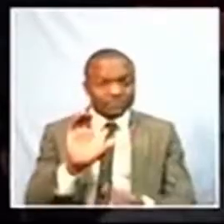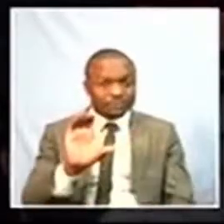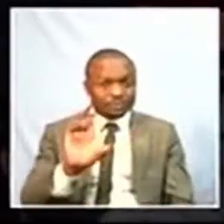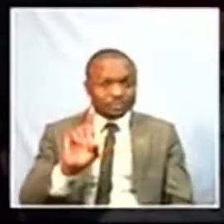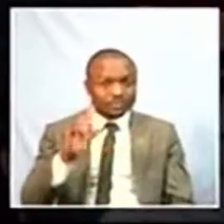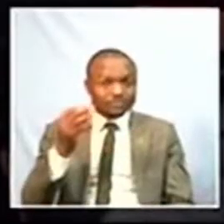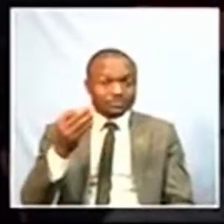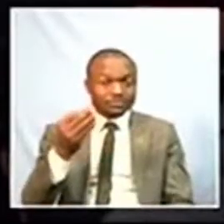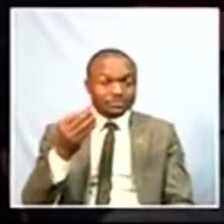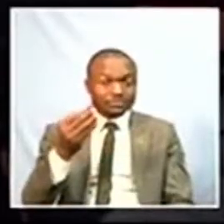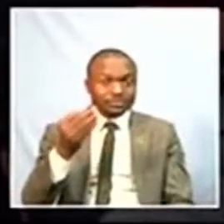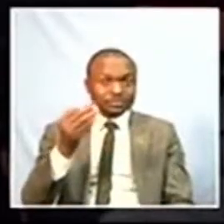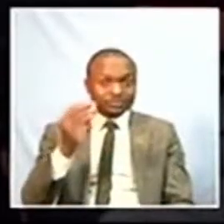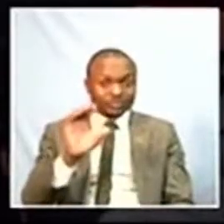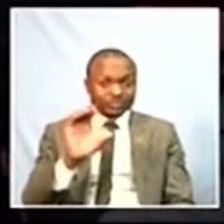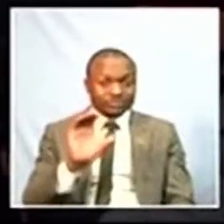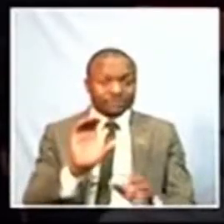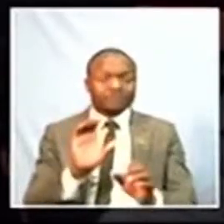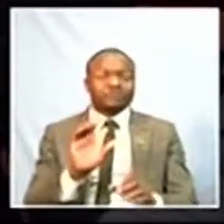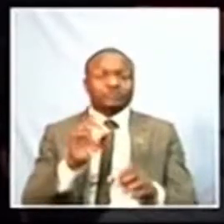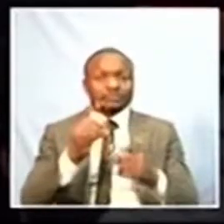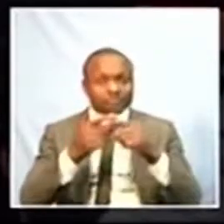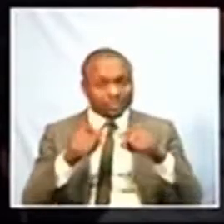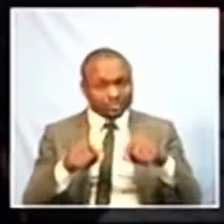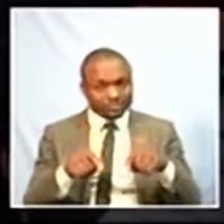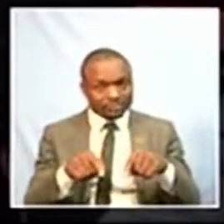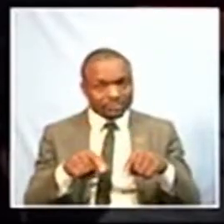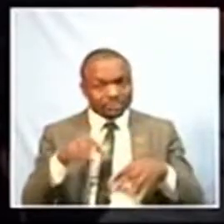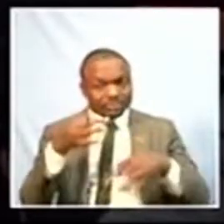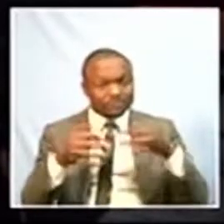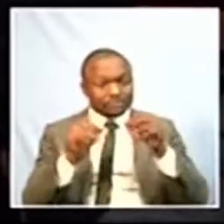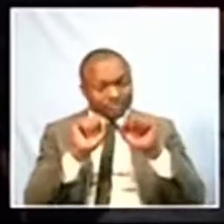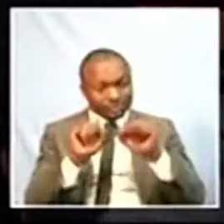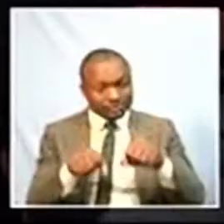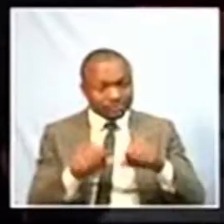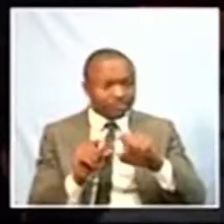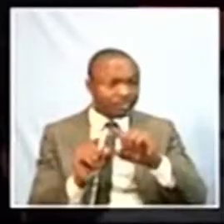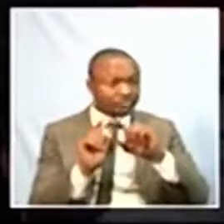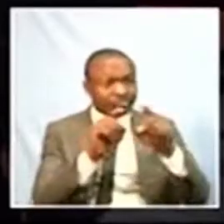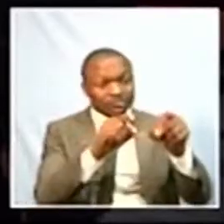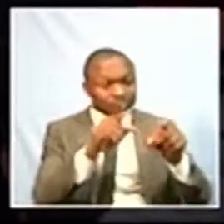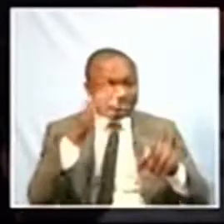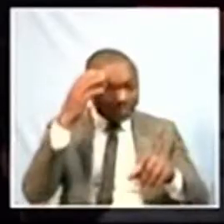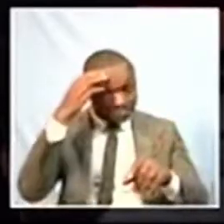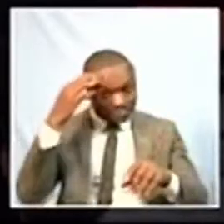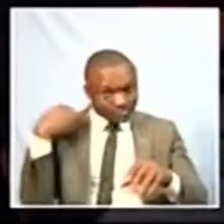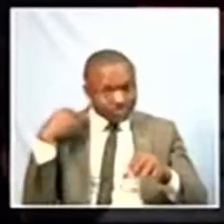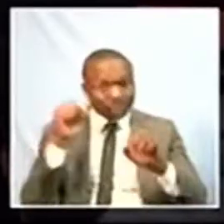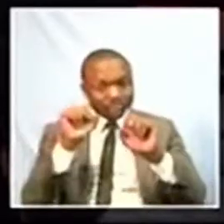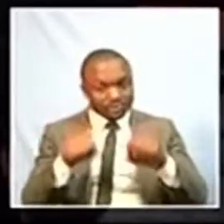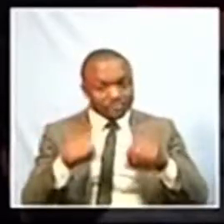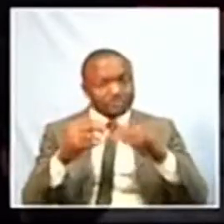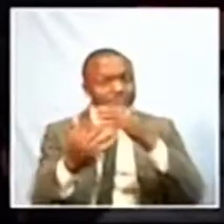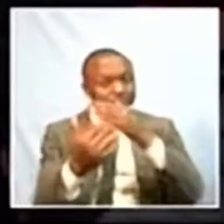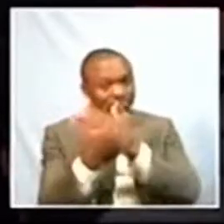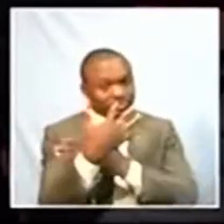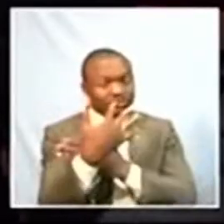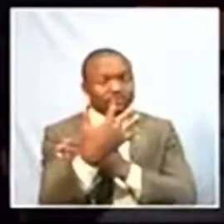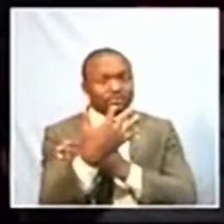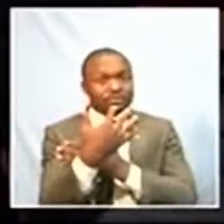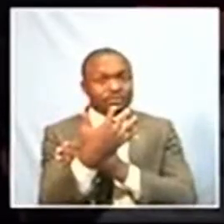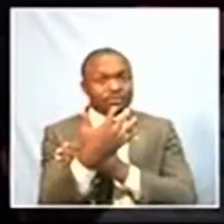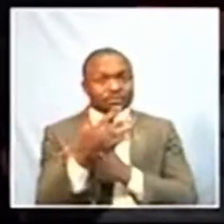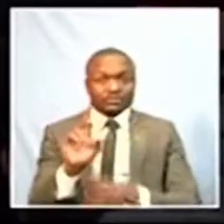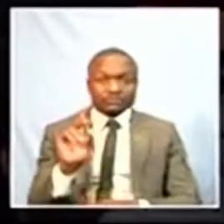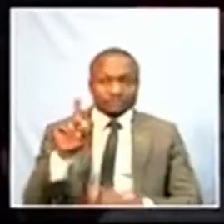committee, it was done. I'm sure if we can get to the office, they can send that through the